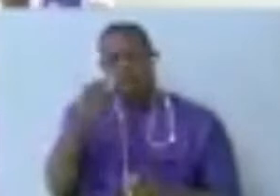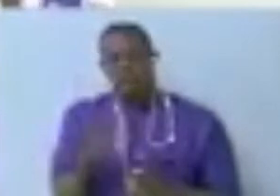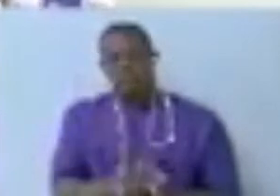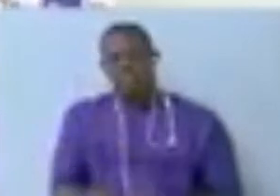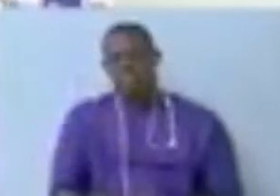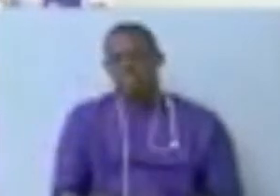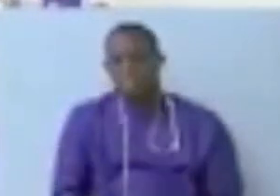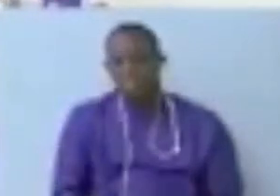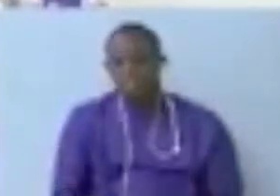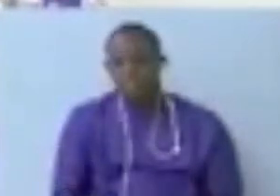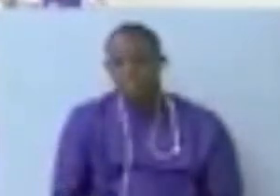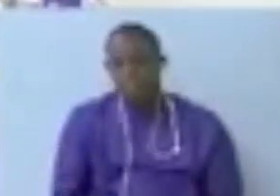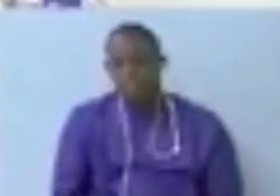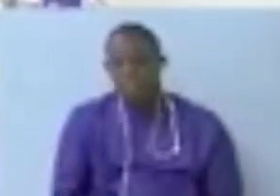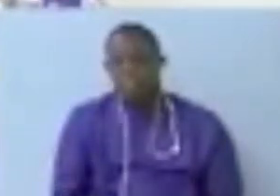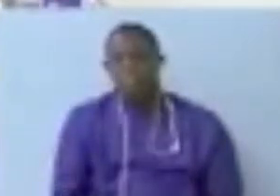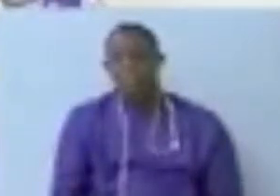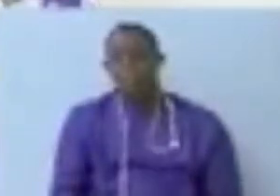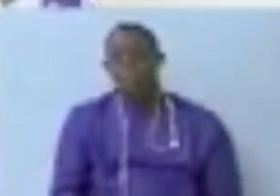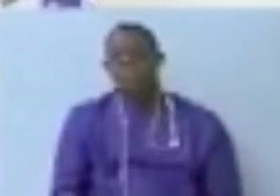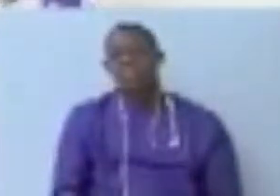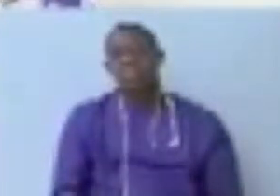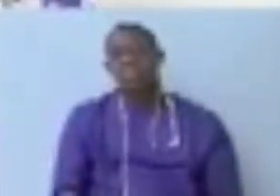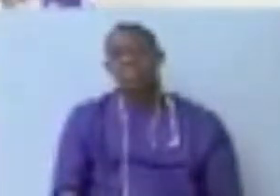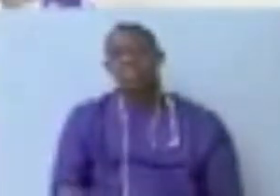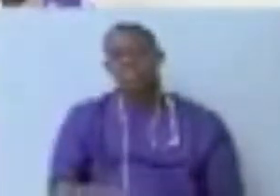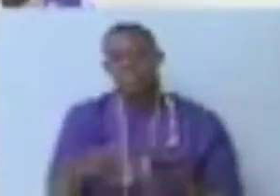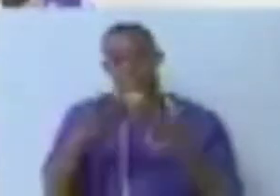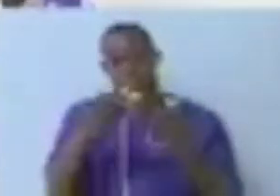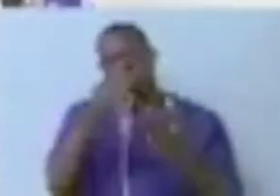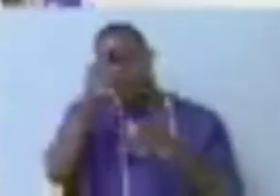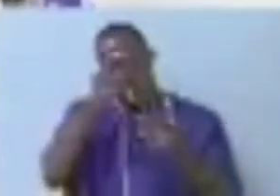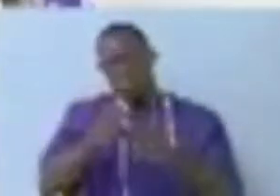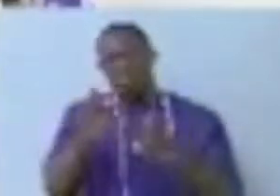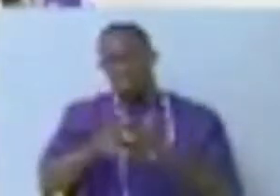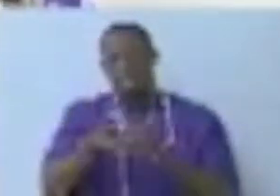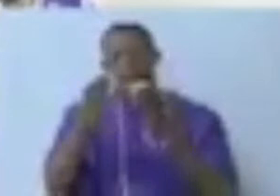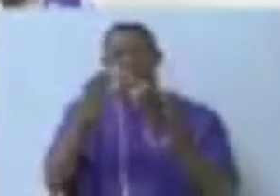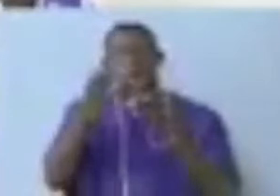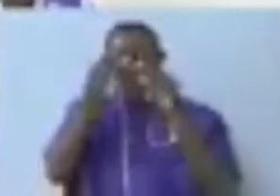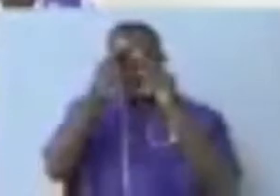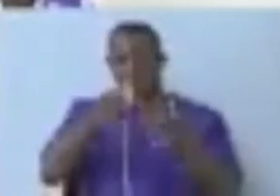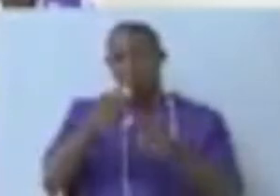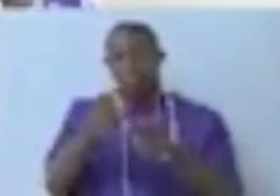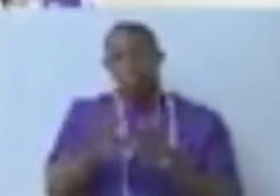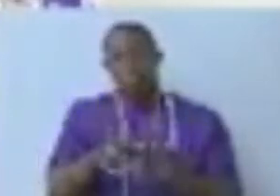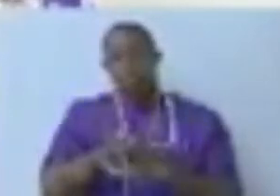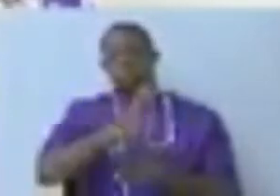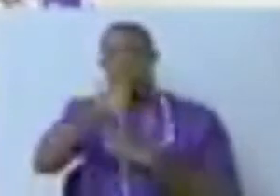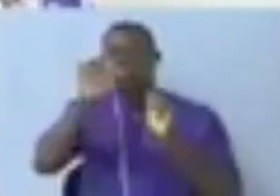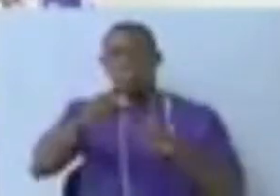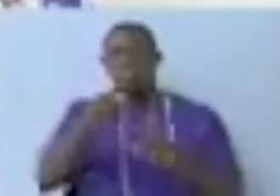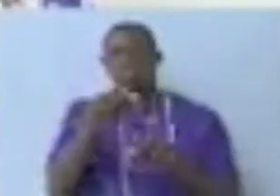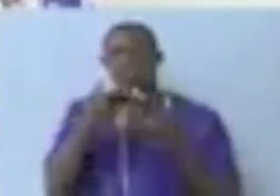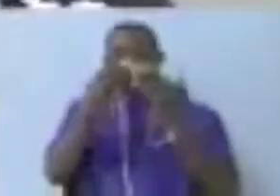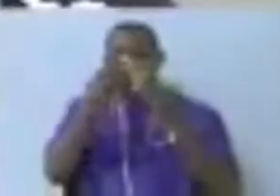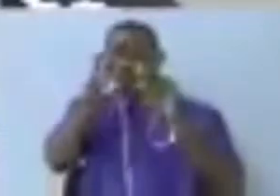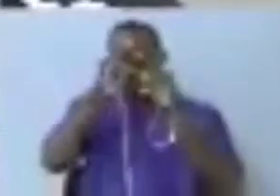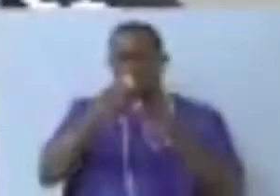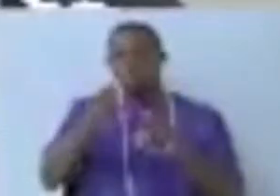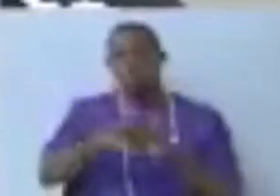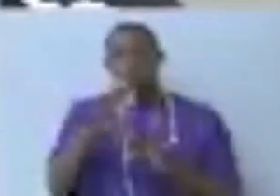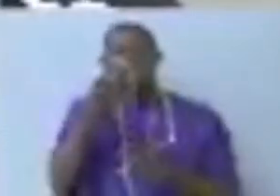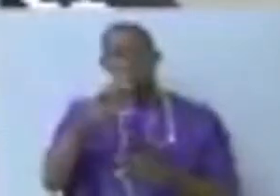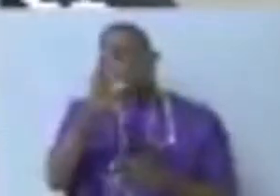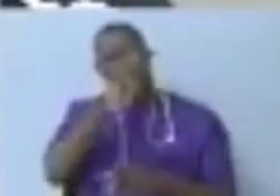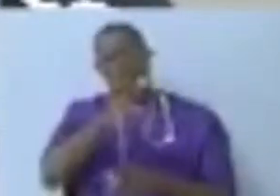Please, accord me some courtesy like I know. I will not accord you courtesy when you are trying to impute certain things to me. But that